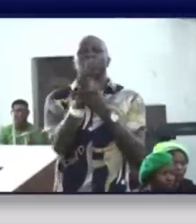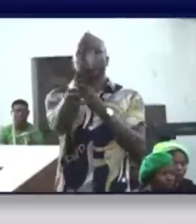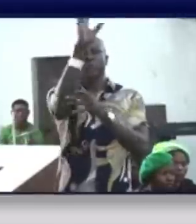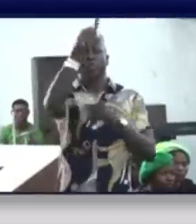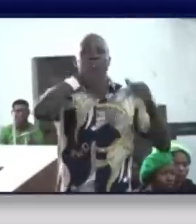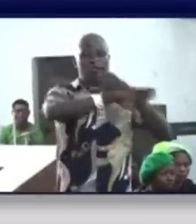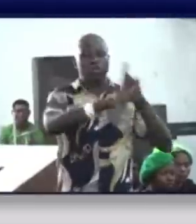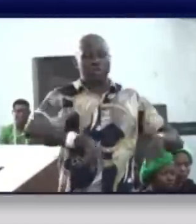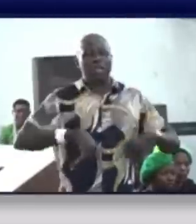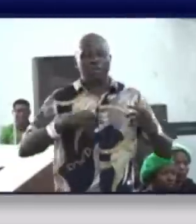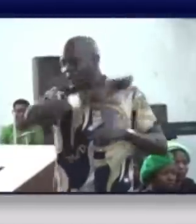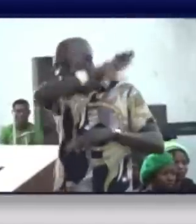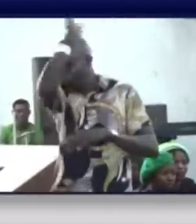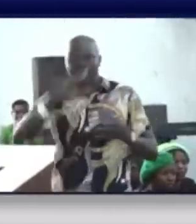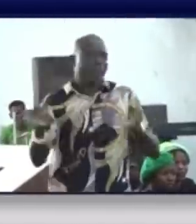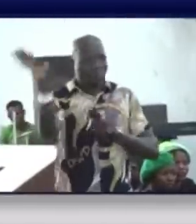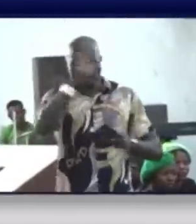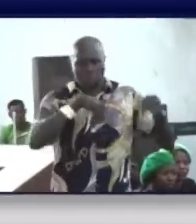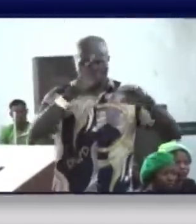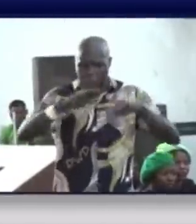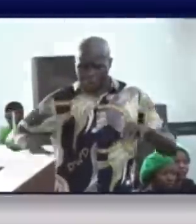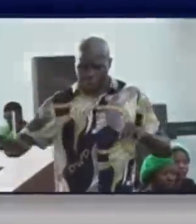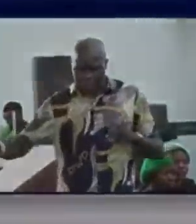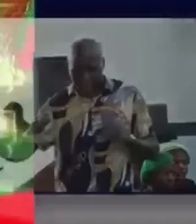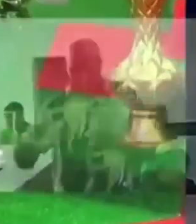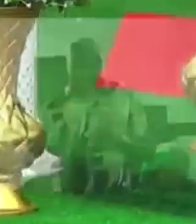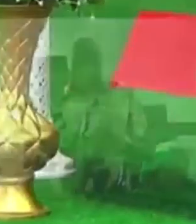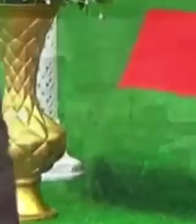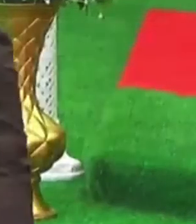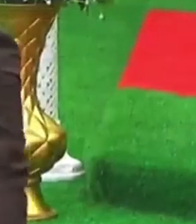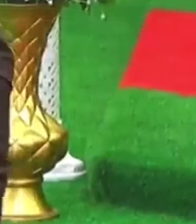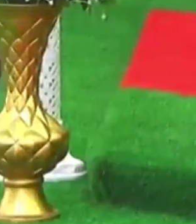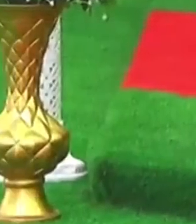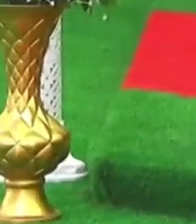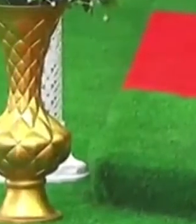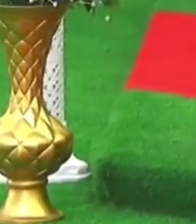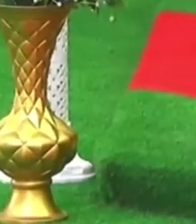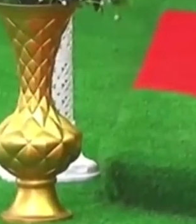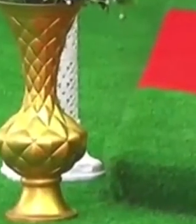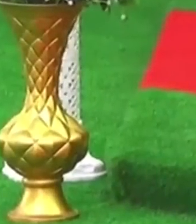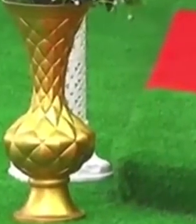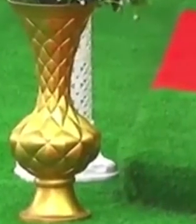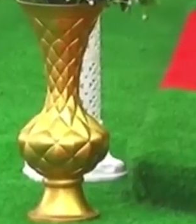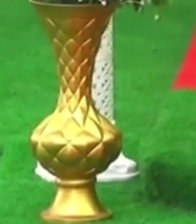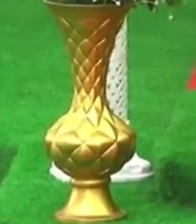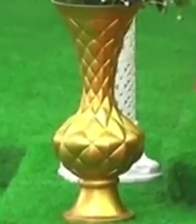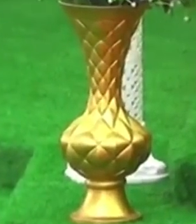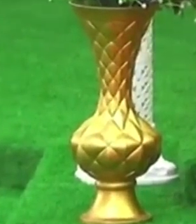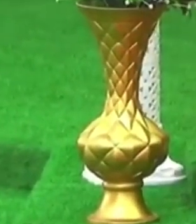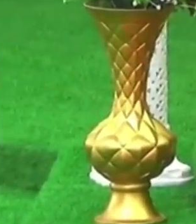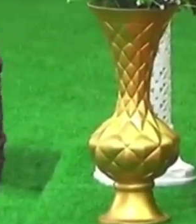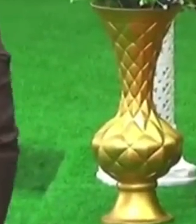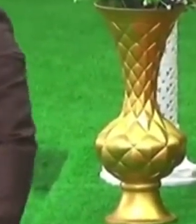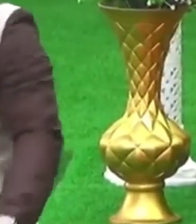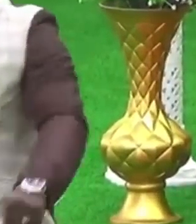put of excellence upon you. E o ni damu lori omo. Do not suffer by your children. Gbogbo eni ti ogun o saba yo lenu yin pe. Oh that the battle of fighters have